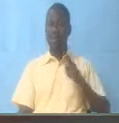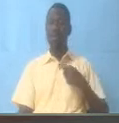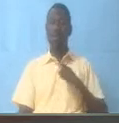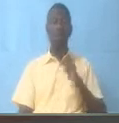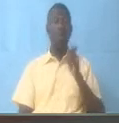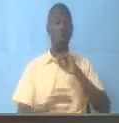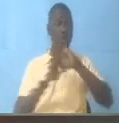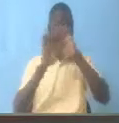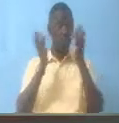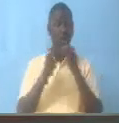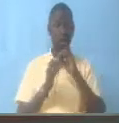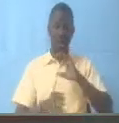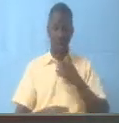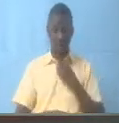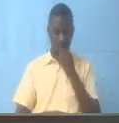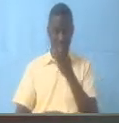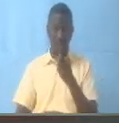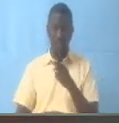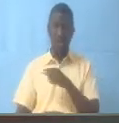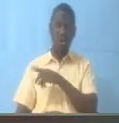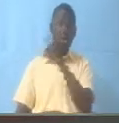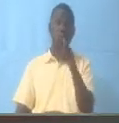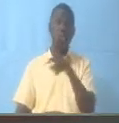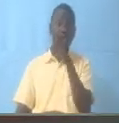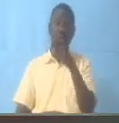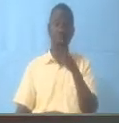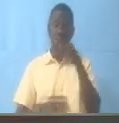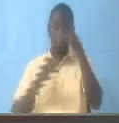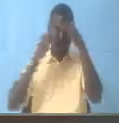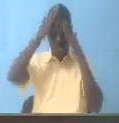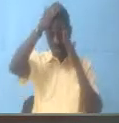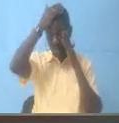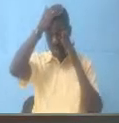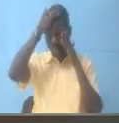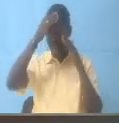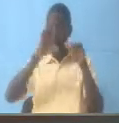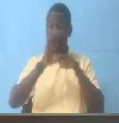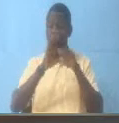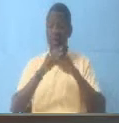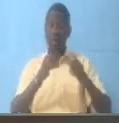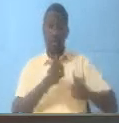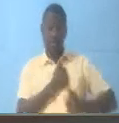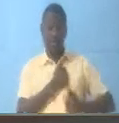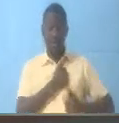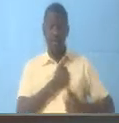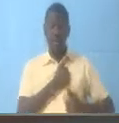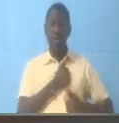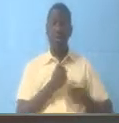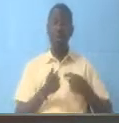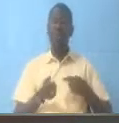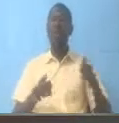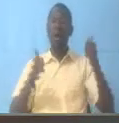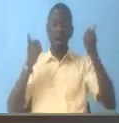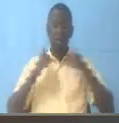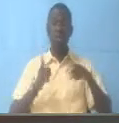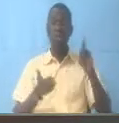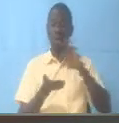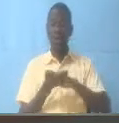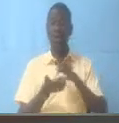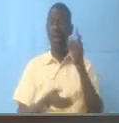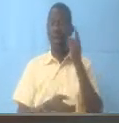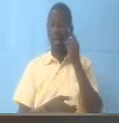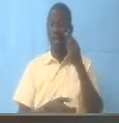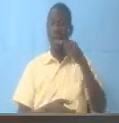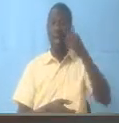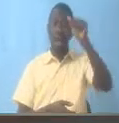those soldiers and members of the security forces who were deployed on the day actually fired on the school children, and